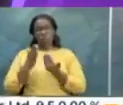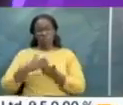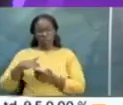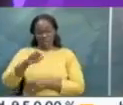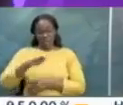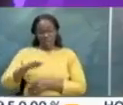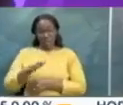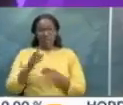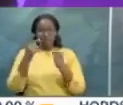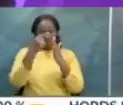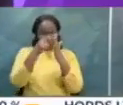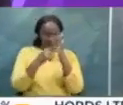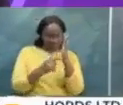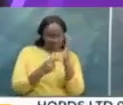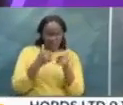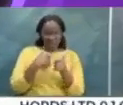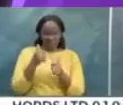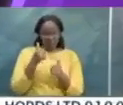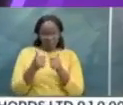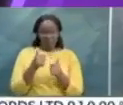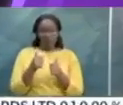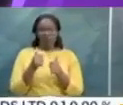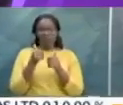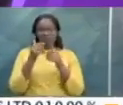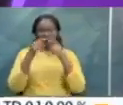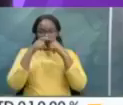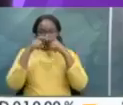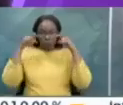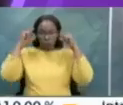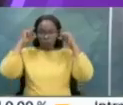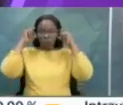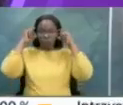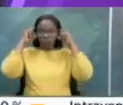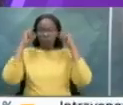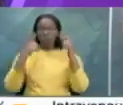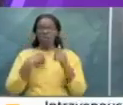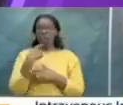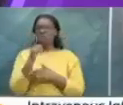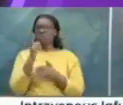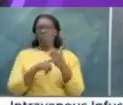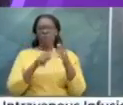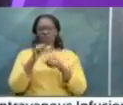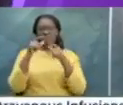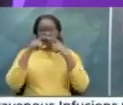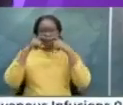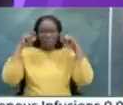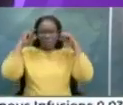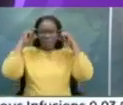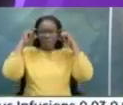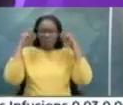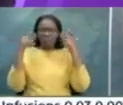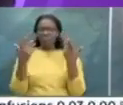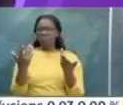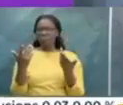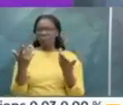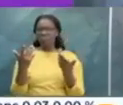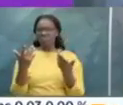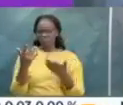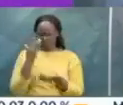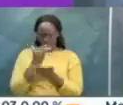items that we're going to, we're starting with masks. I mean, what do I need to say about the masks? Brenda? We need them